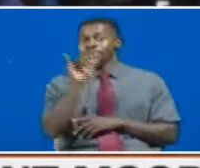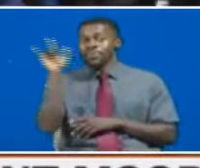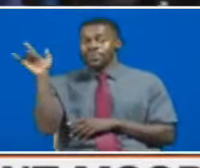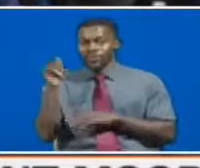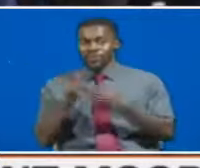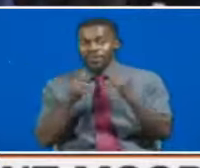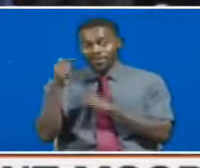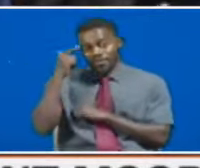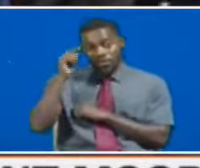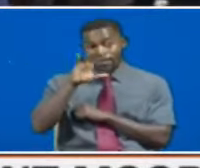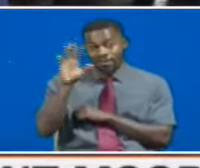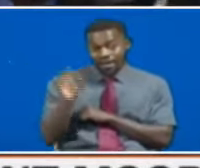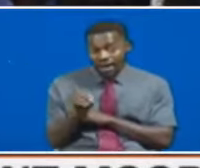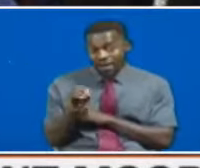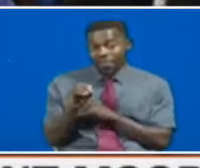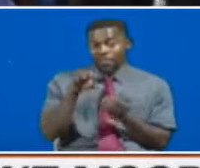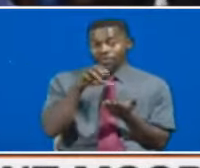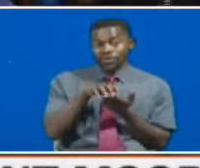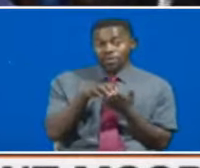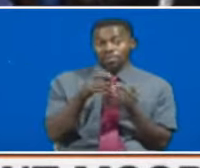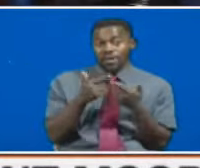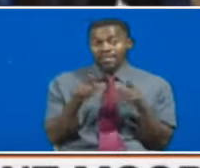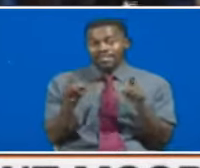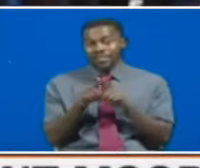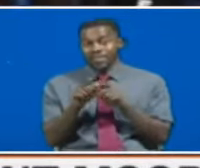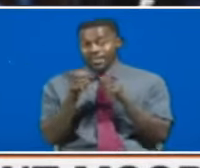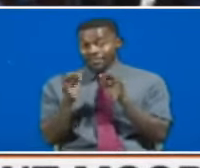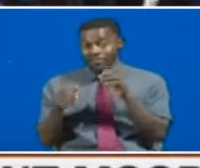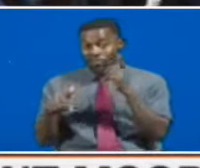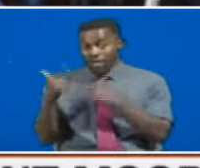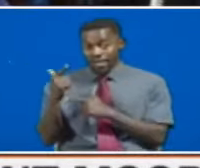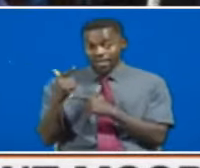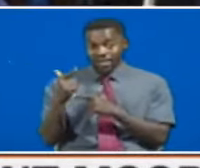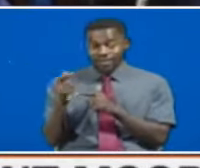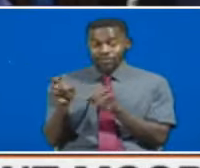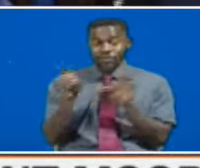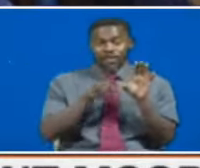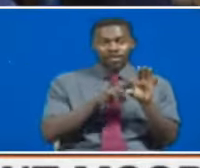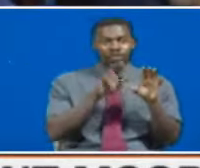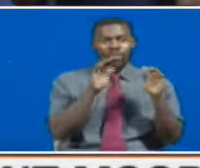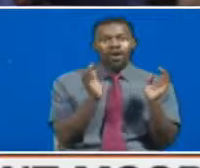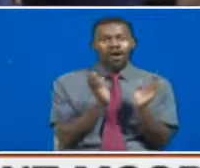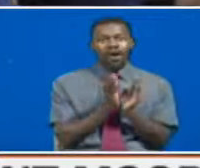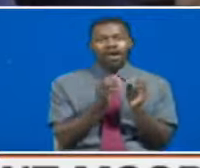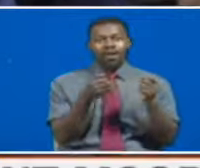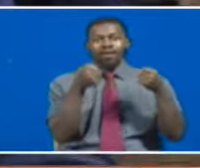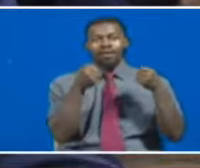title, but also to bag a ticket to the World Cup. Davis Meria,